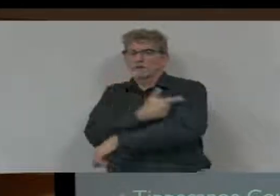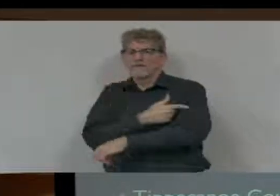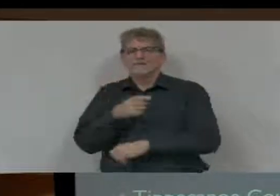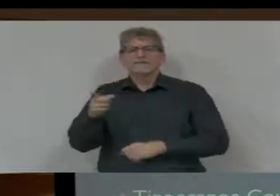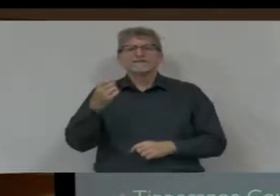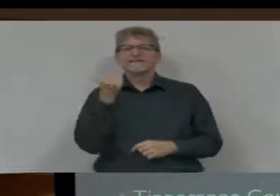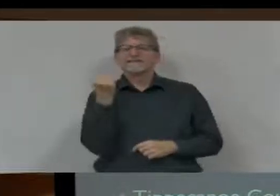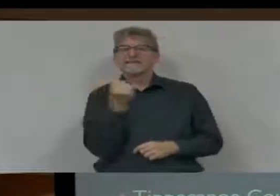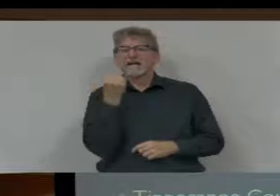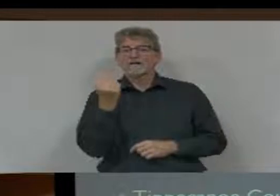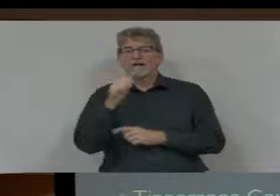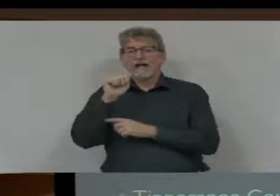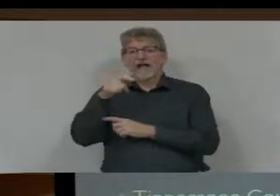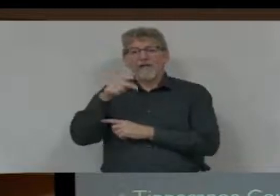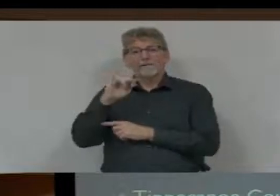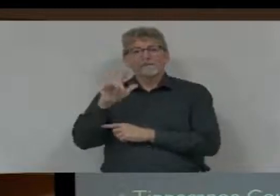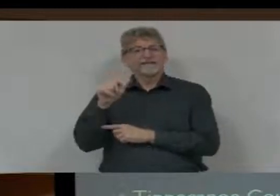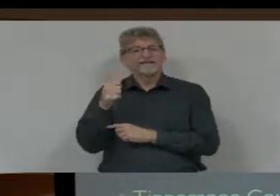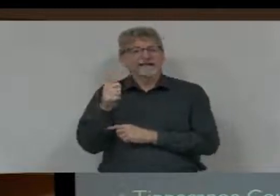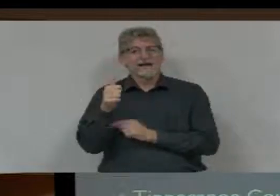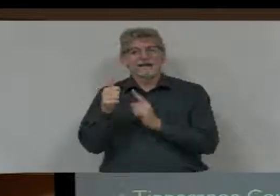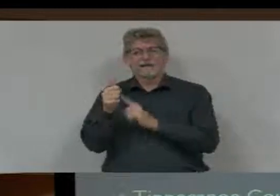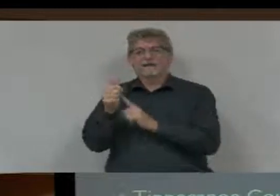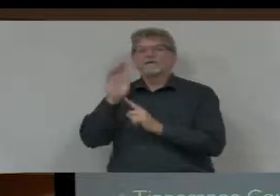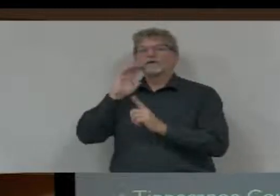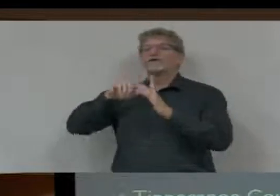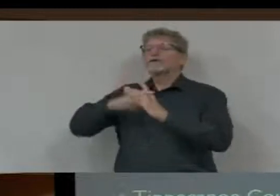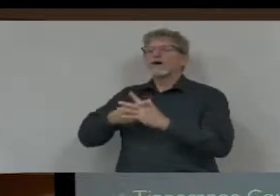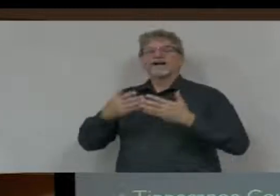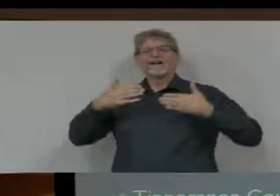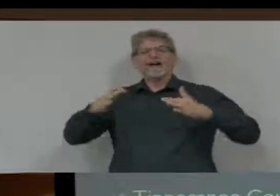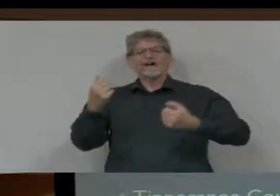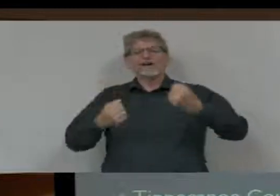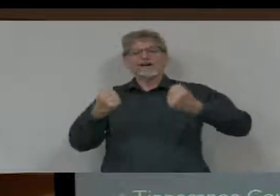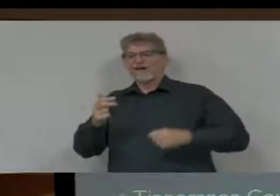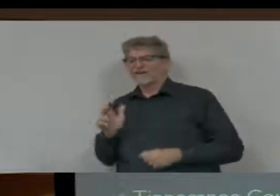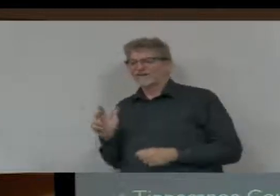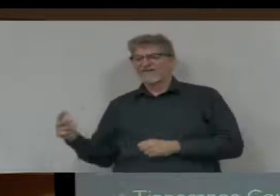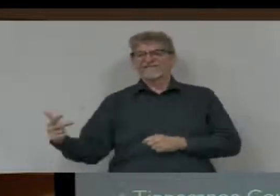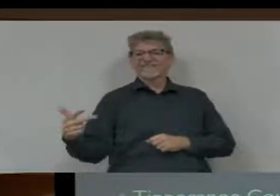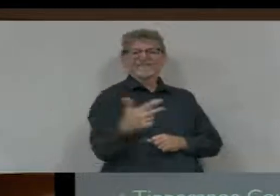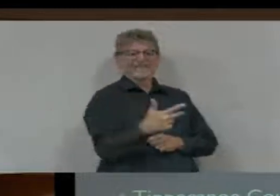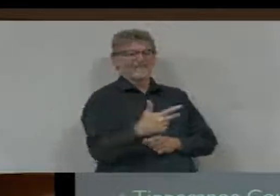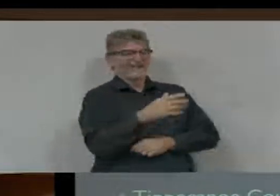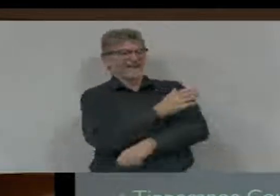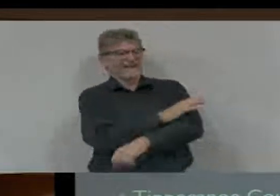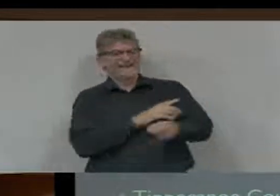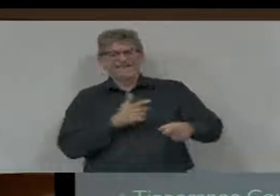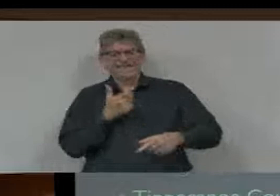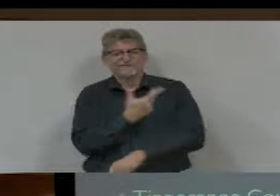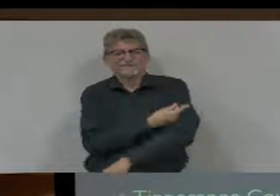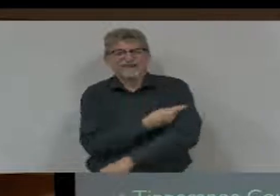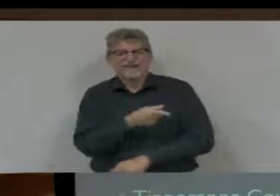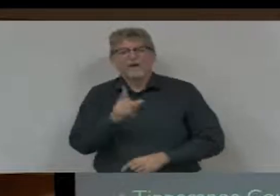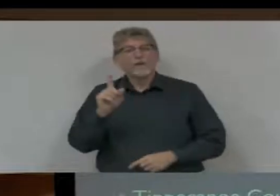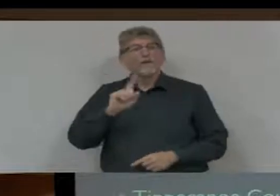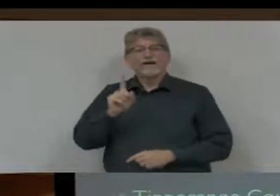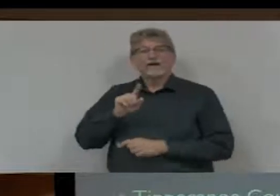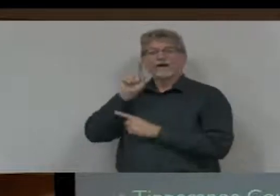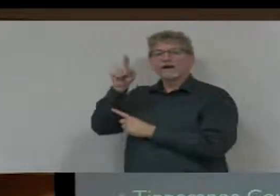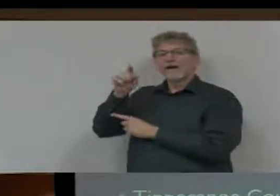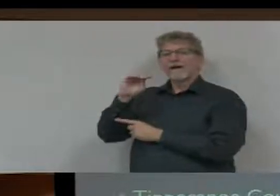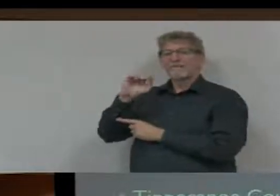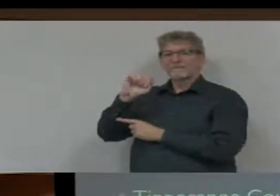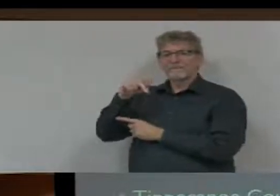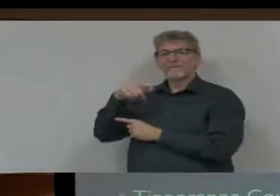first drive-through clinic, also by appointment only, in the parking lot at the Maple Point facility. We're asking those